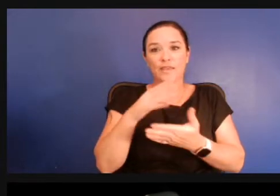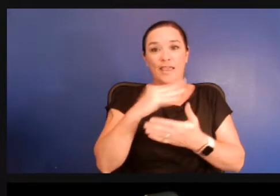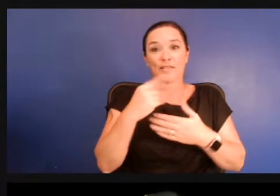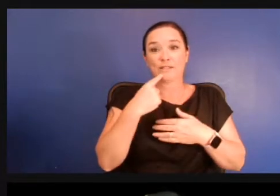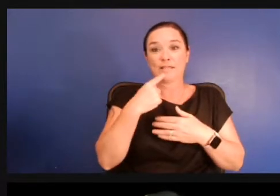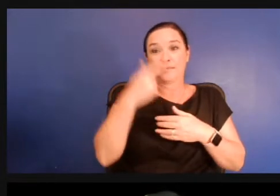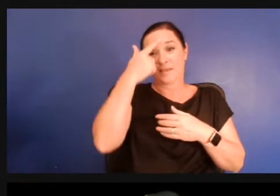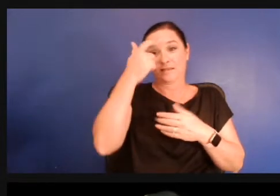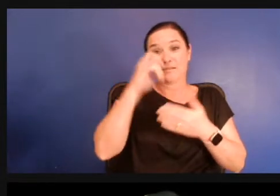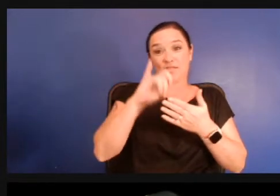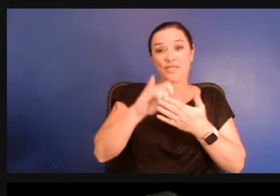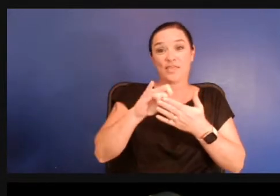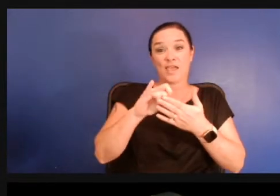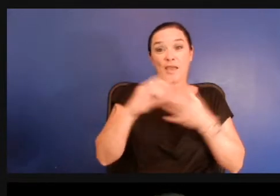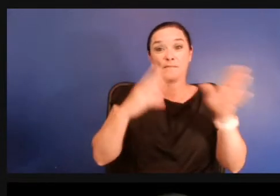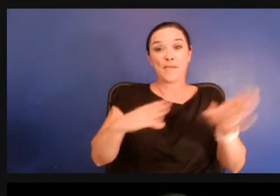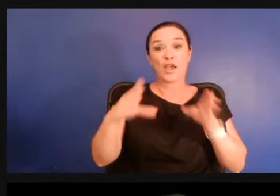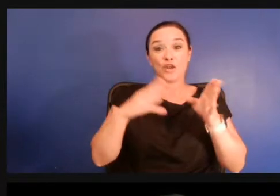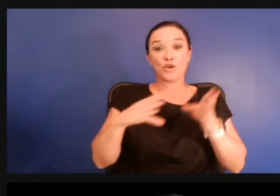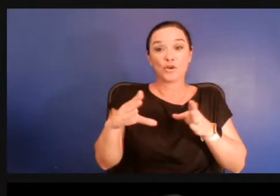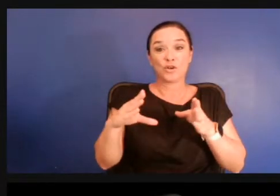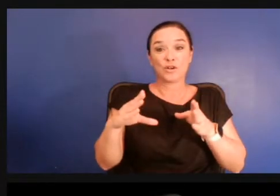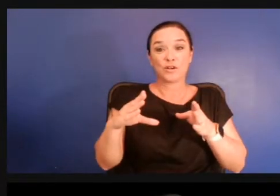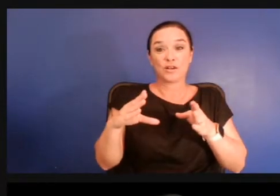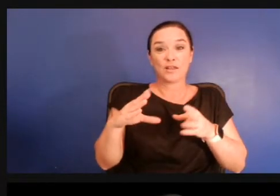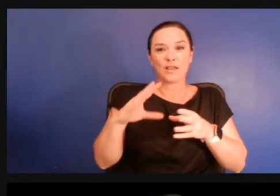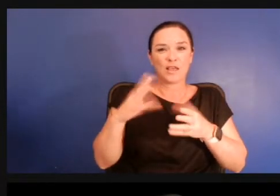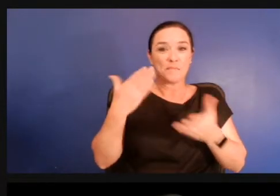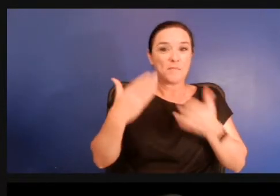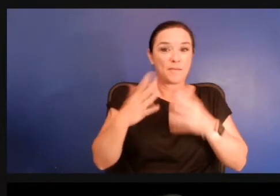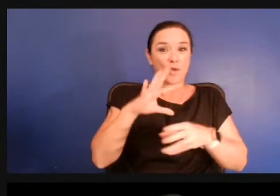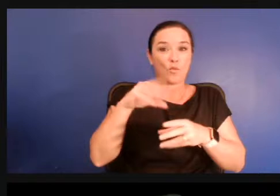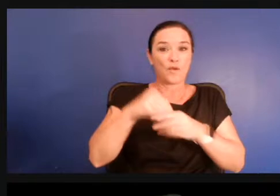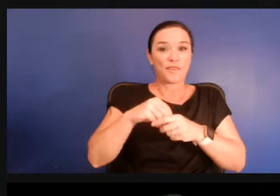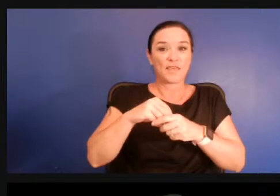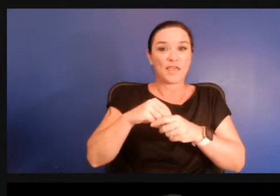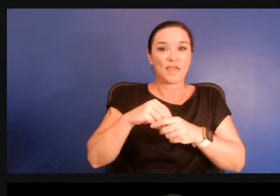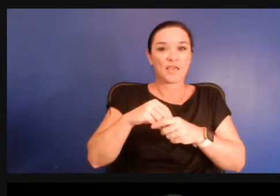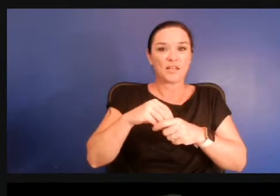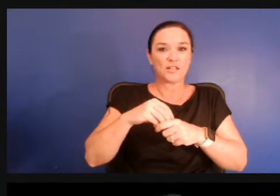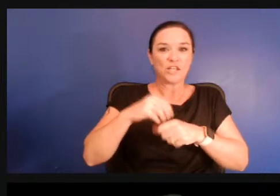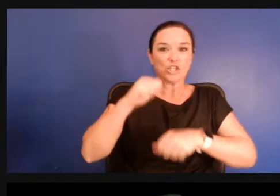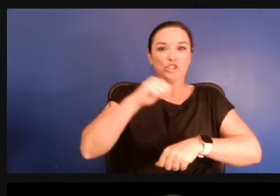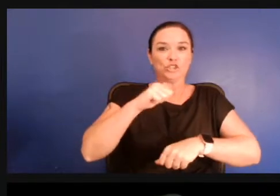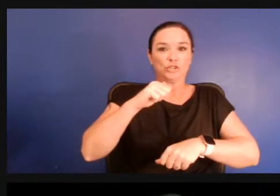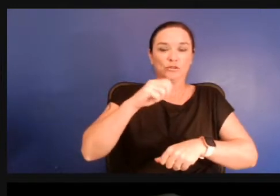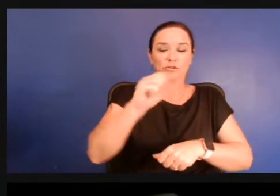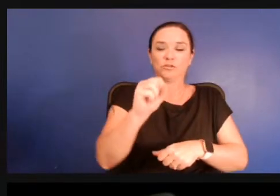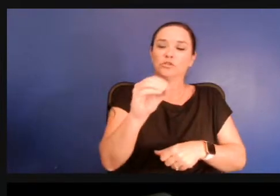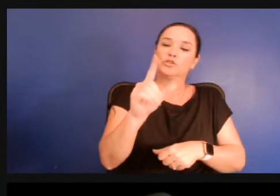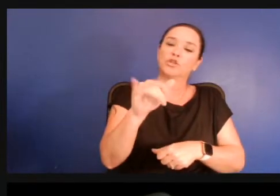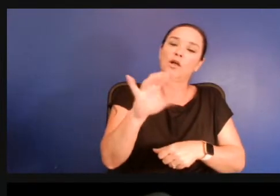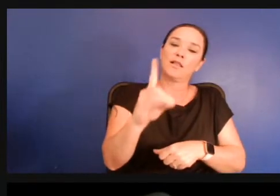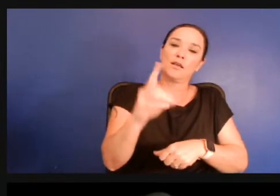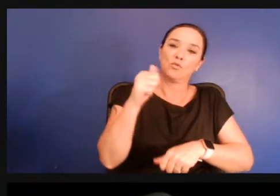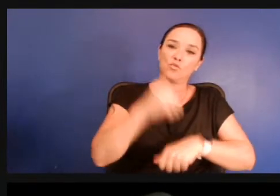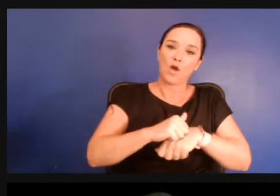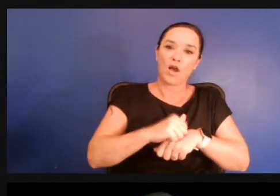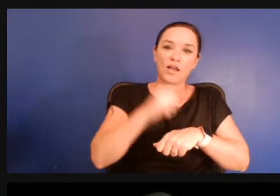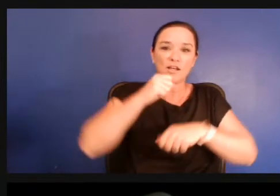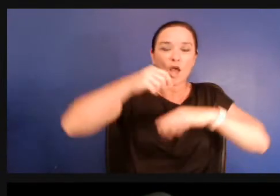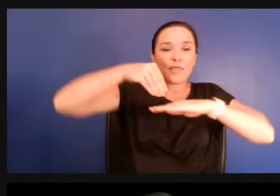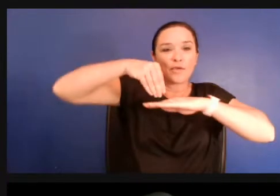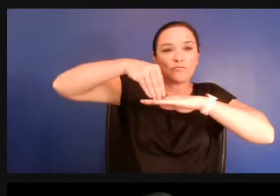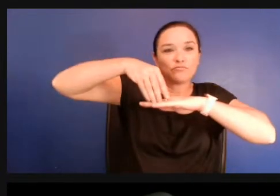of that pattern, it's likely within a solid rock rather than affected by some of these roots and